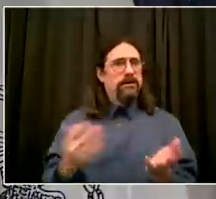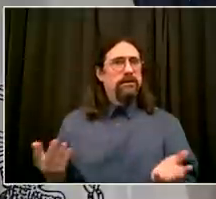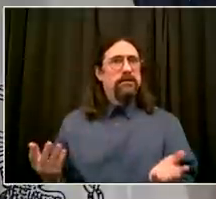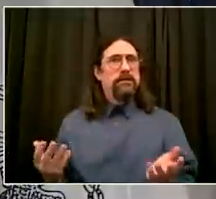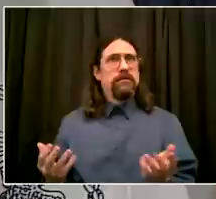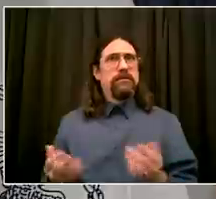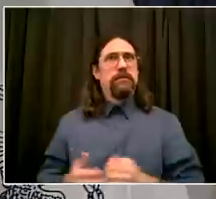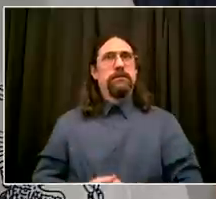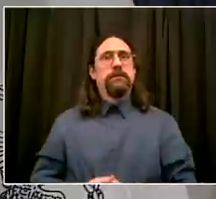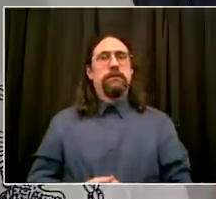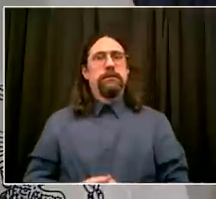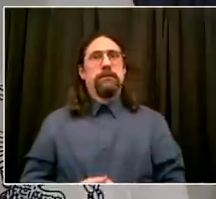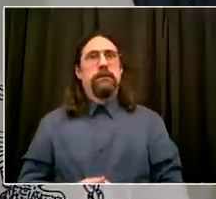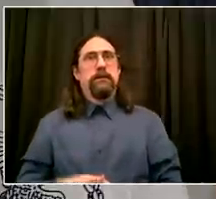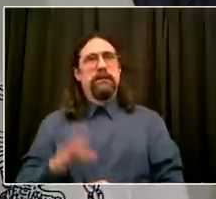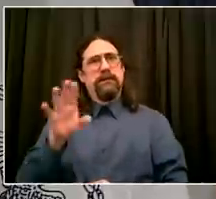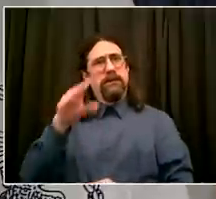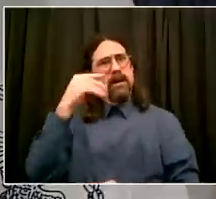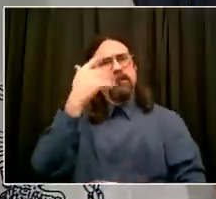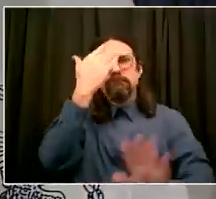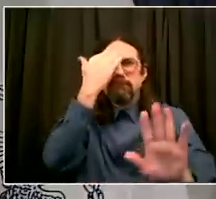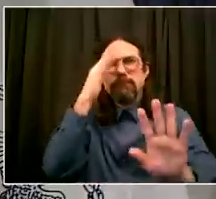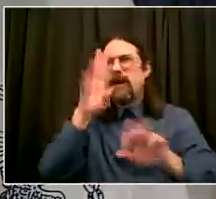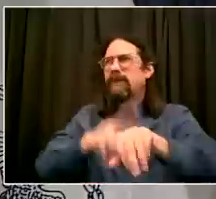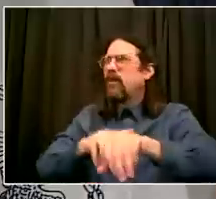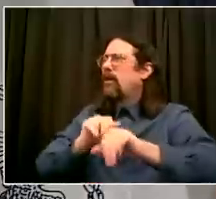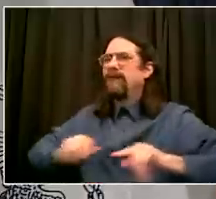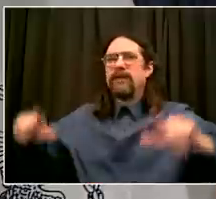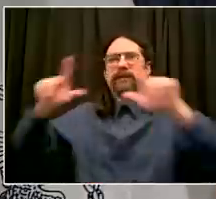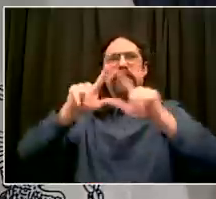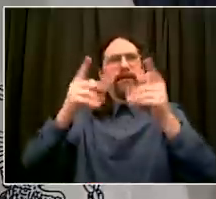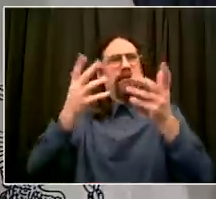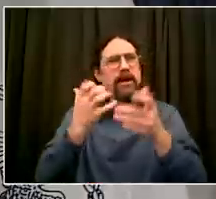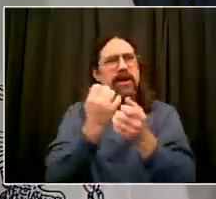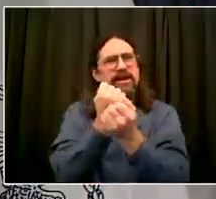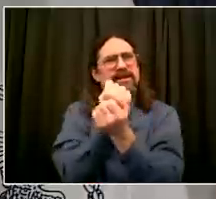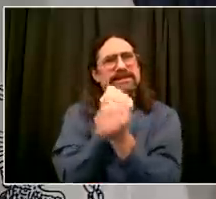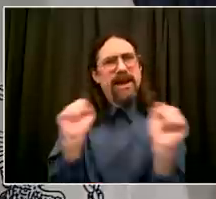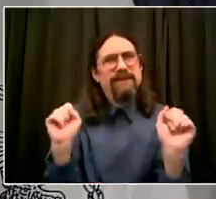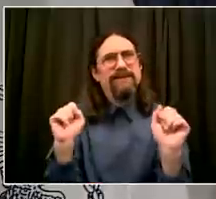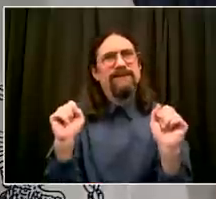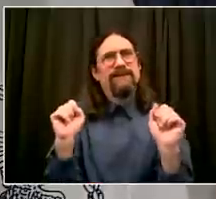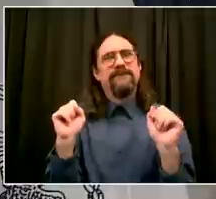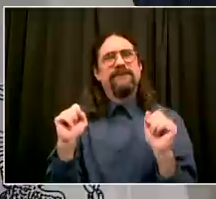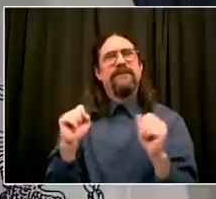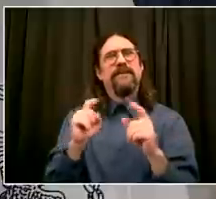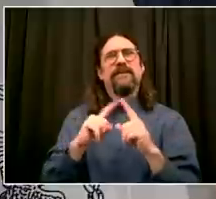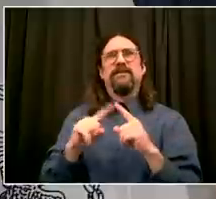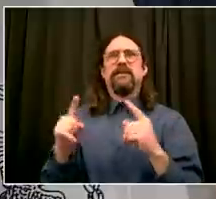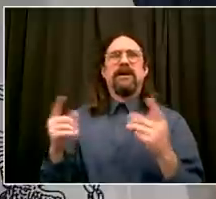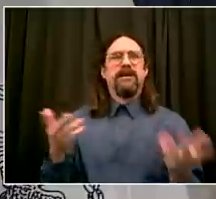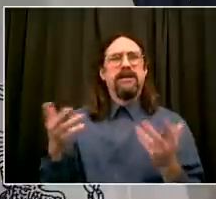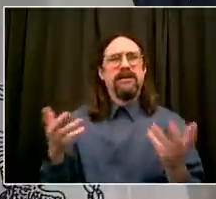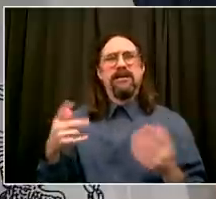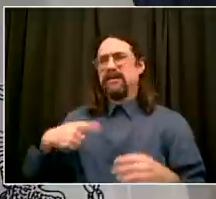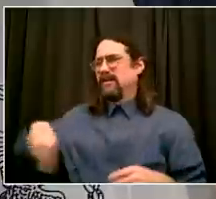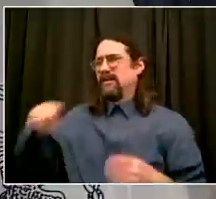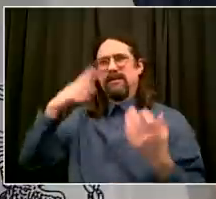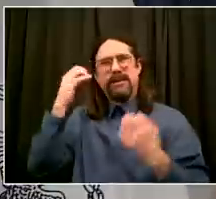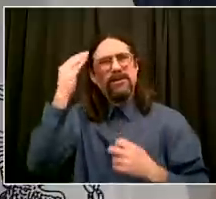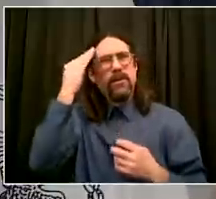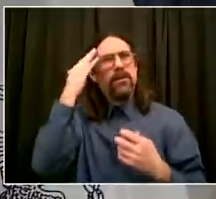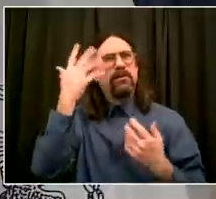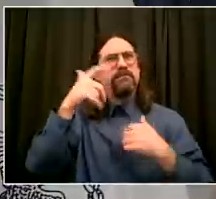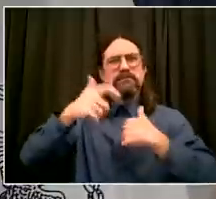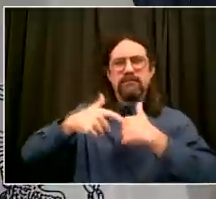any guidelines that they can hide. Sorry, that was my nephew. If there are guidelines for when they can reopen, and if so,